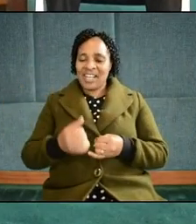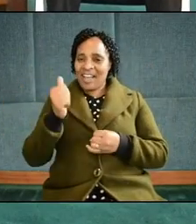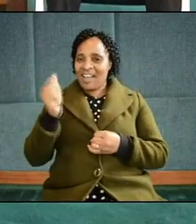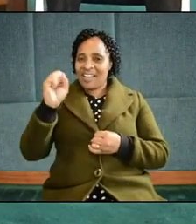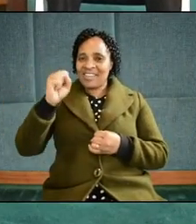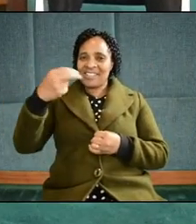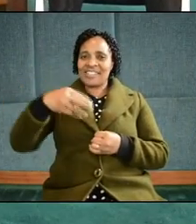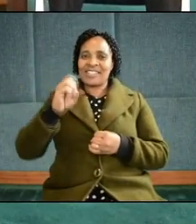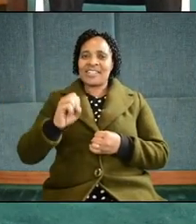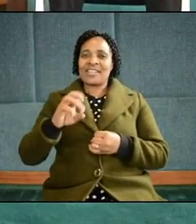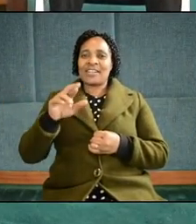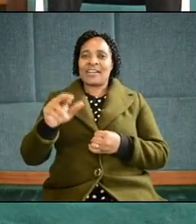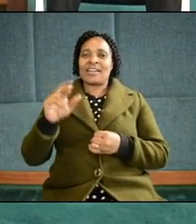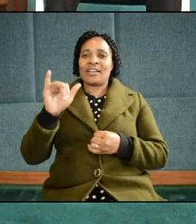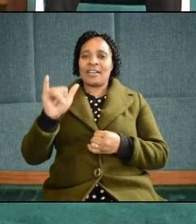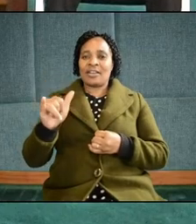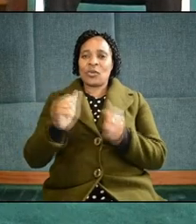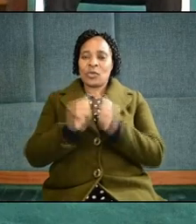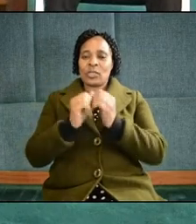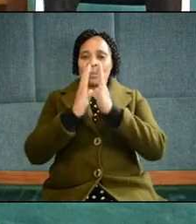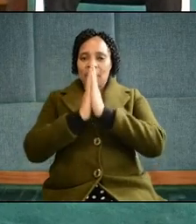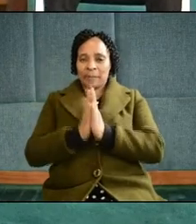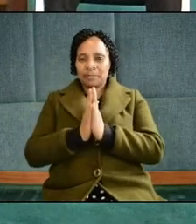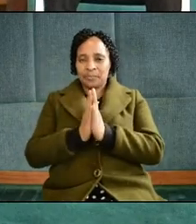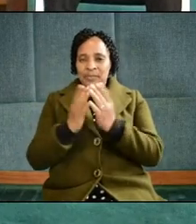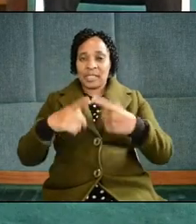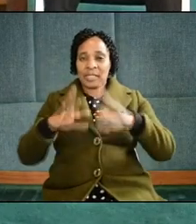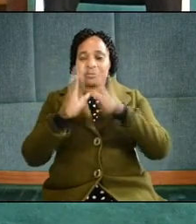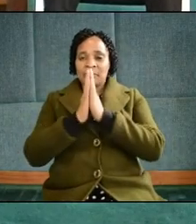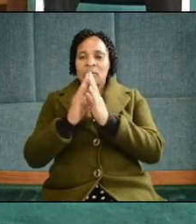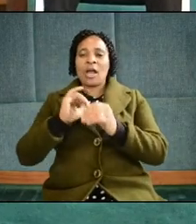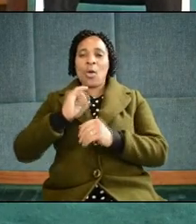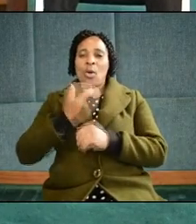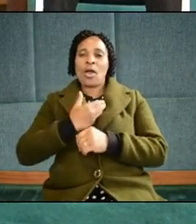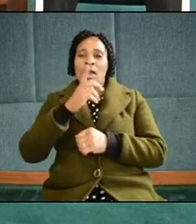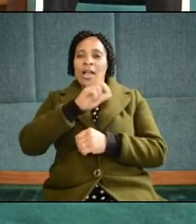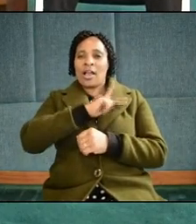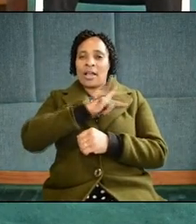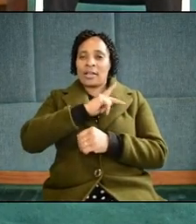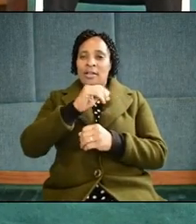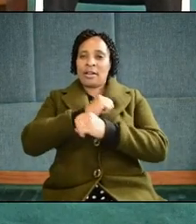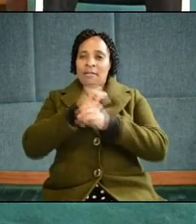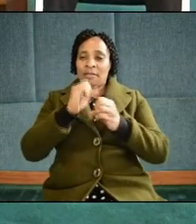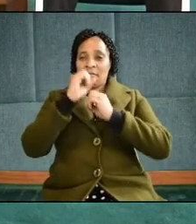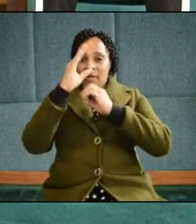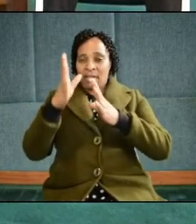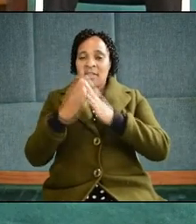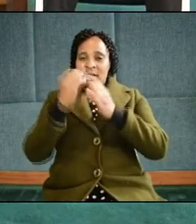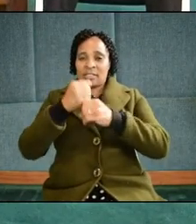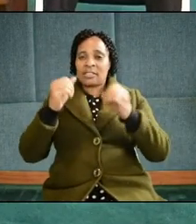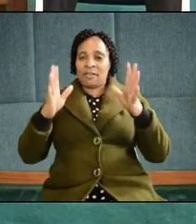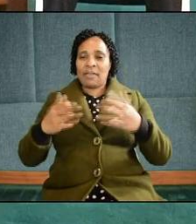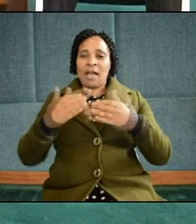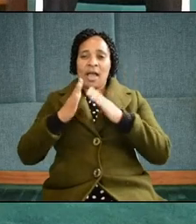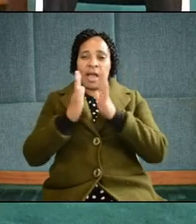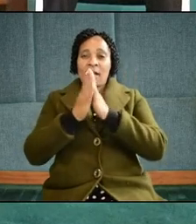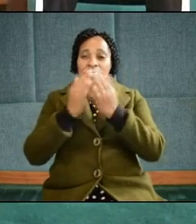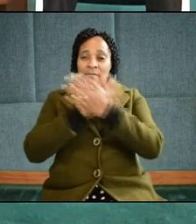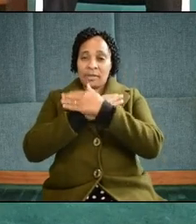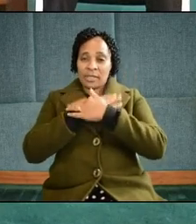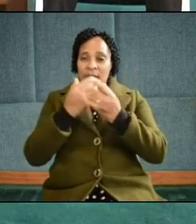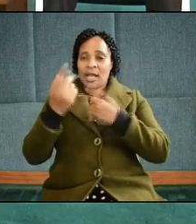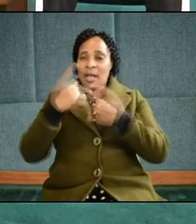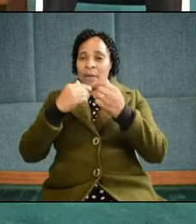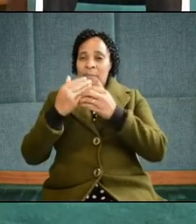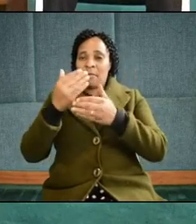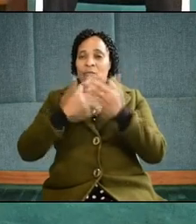start us off with prayer. Let us pray. Our kind and loving Father, our Savior, our Redeemer, and our friend, we come before a throne